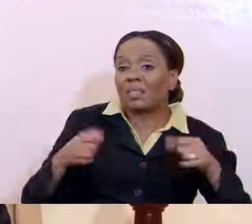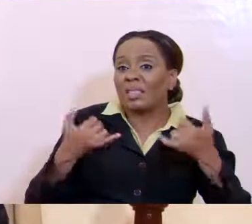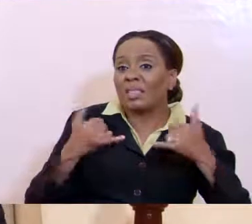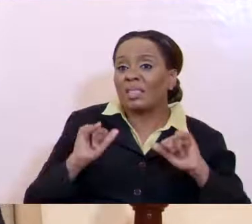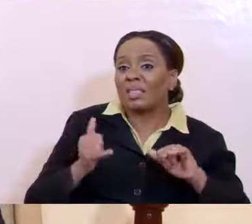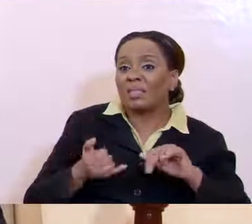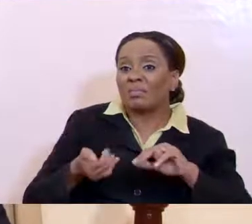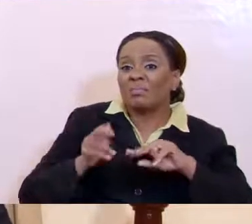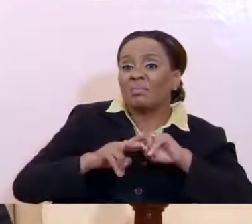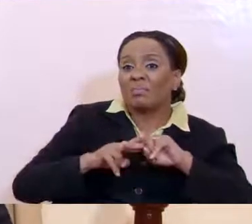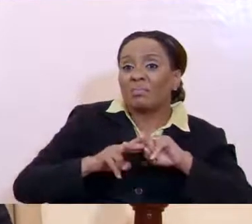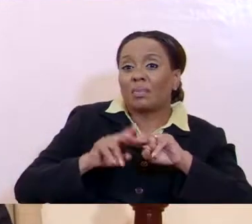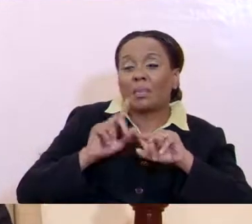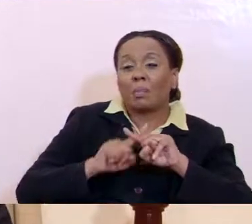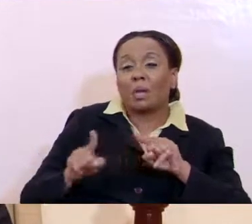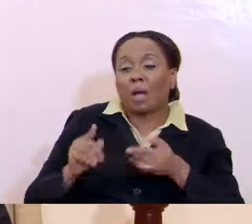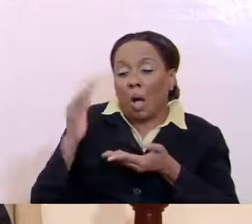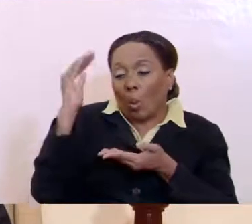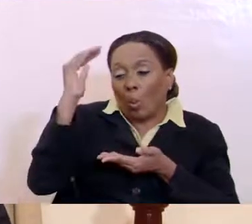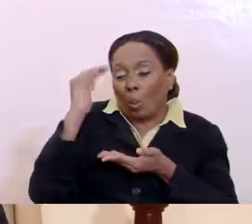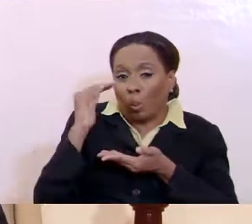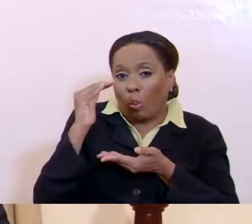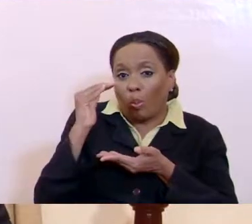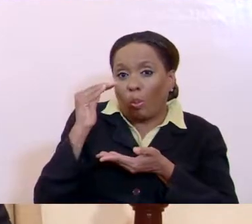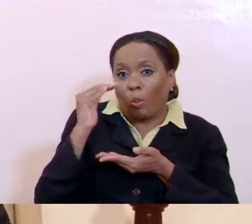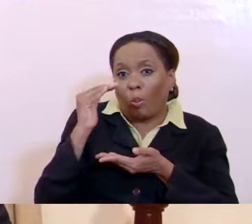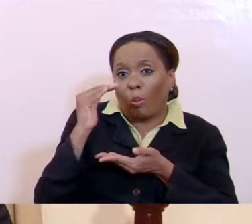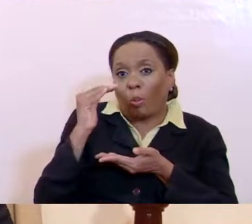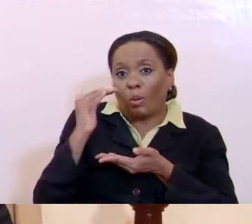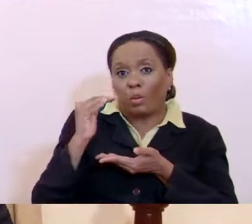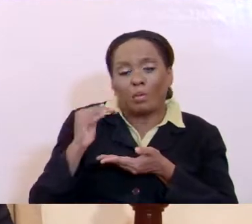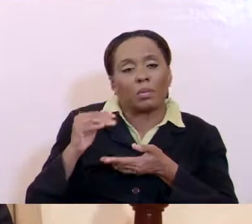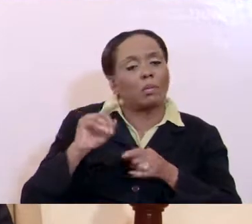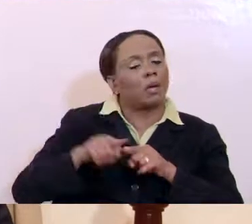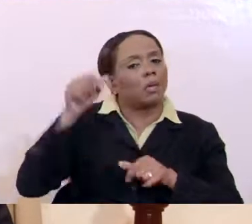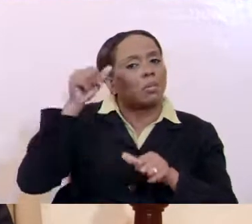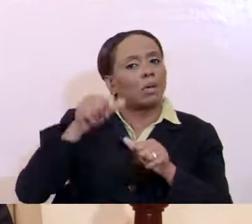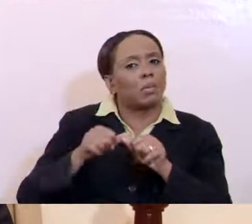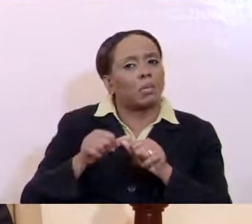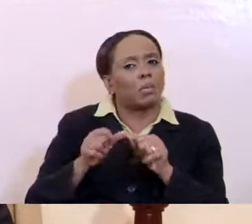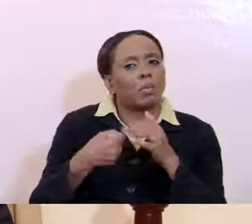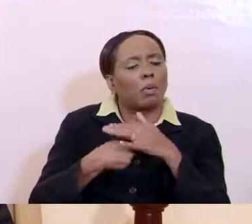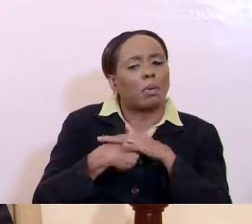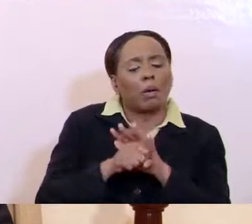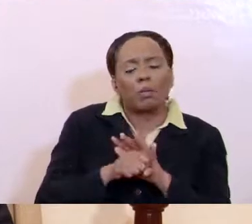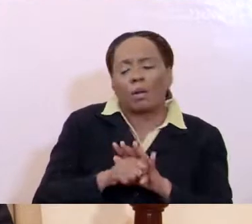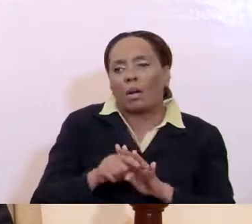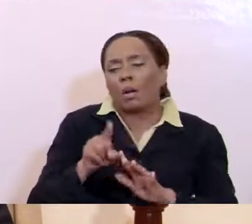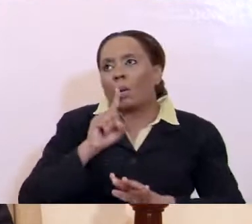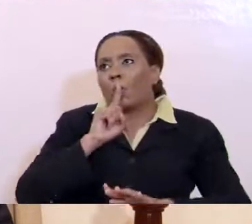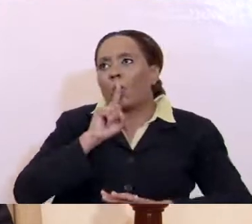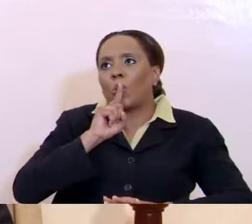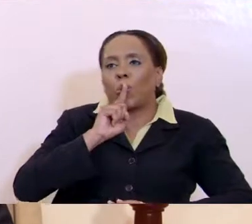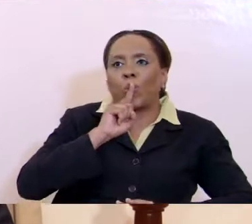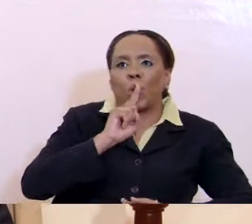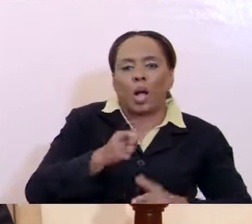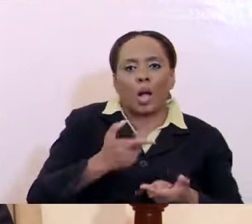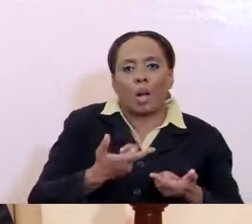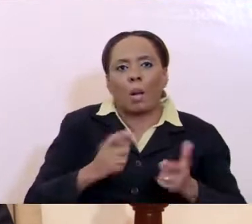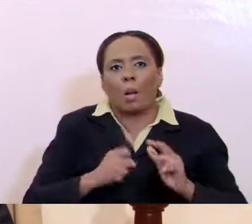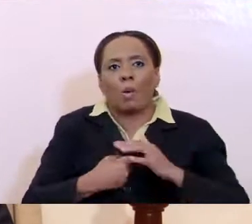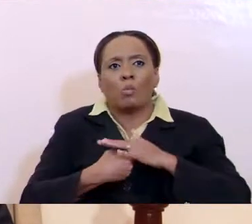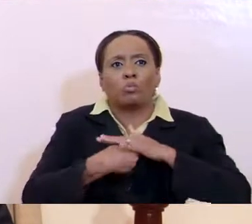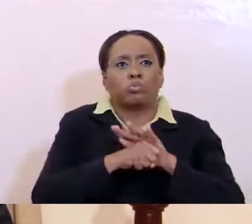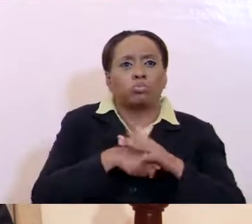but understand that we are dealing with a very vicious strain of